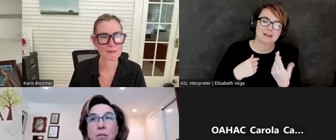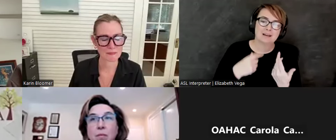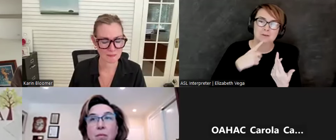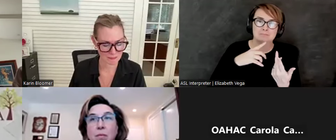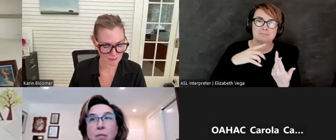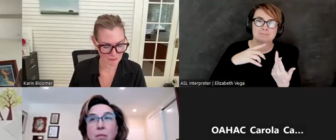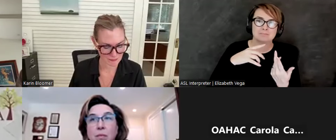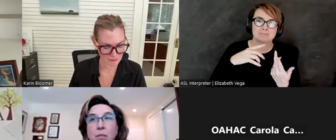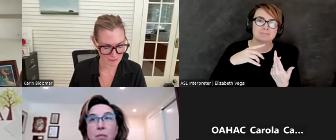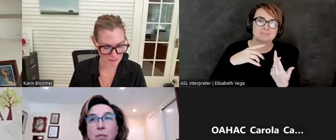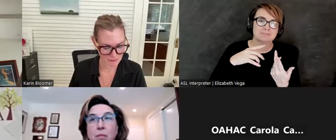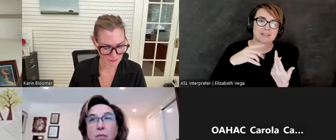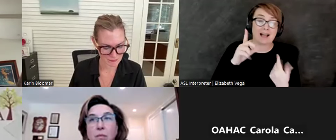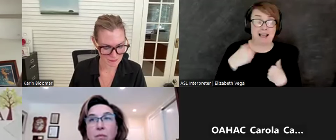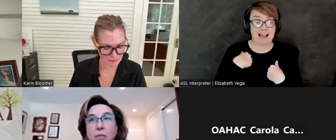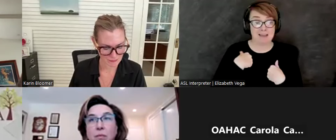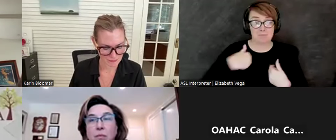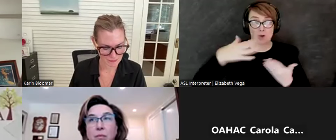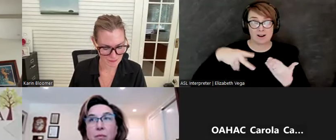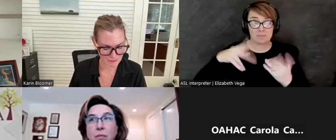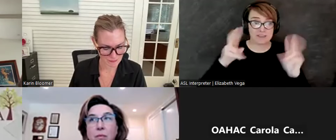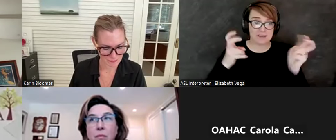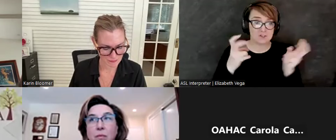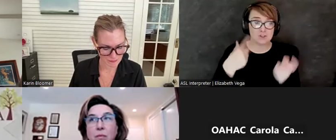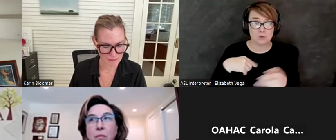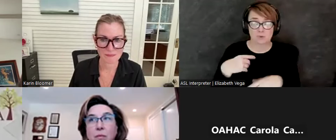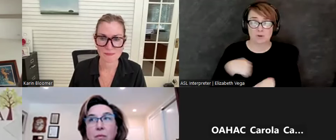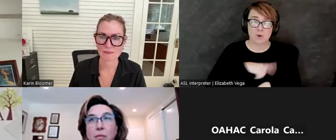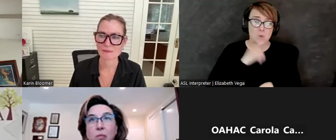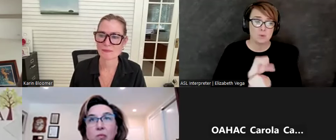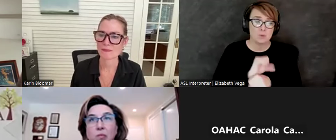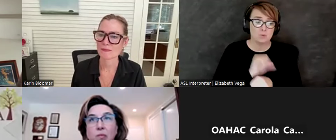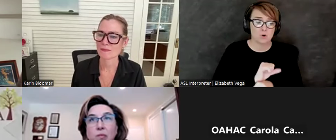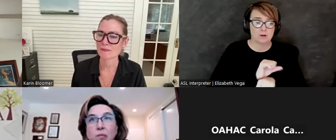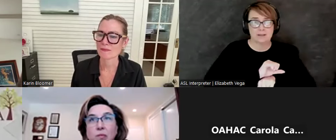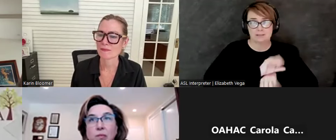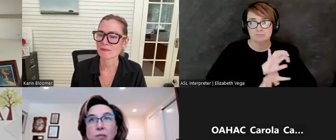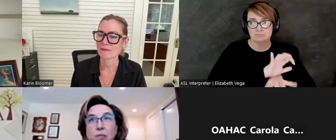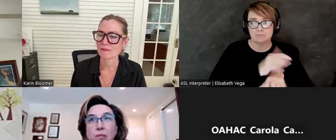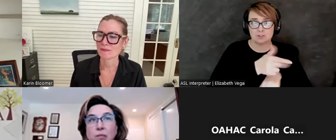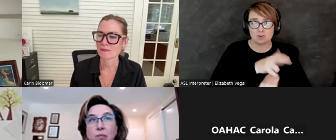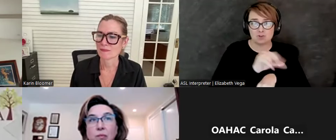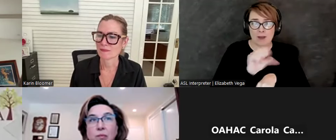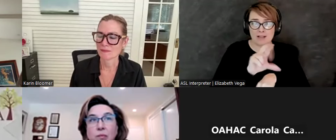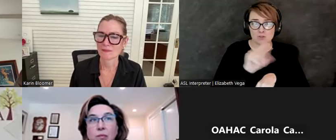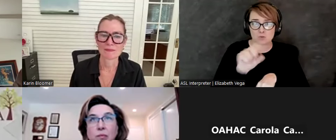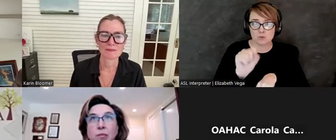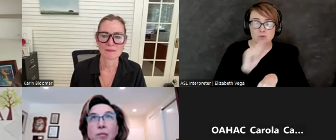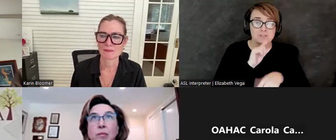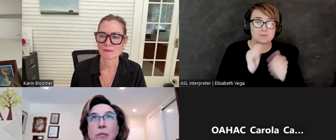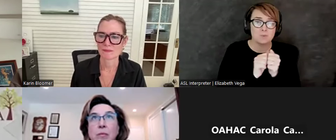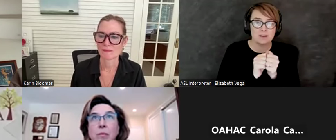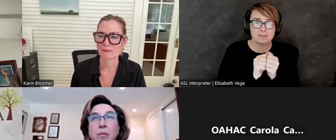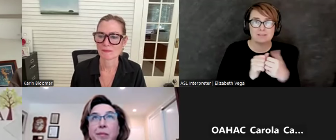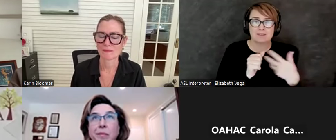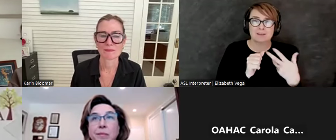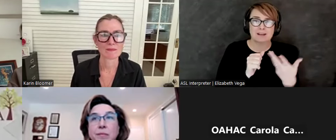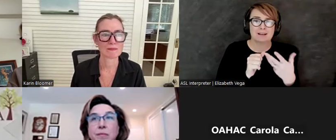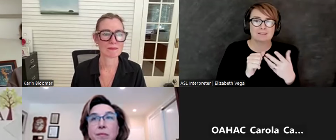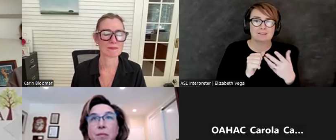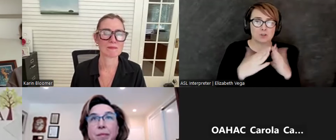a grassroots level with the community, so we understand the hearing process, and also we were